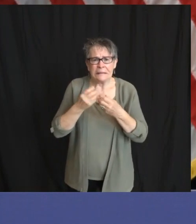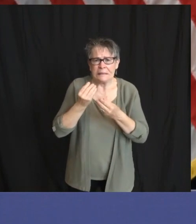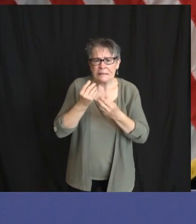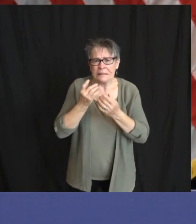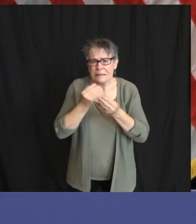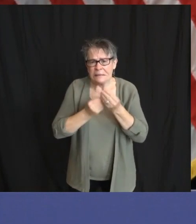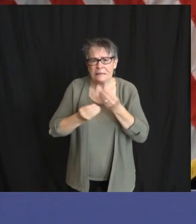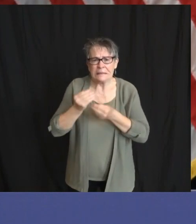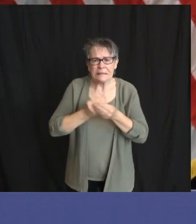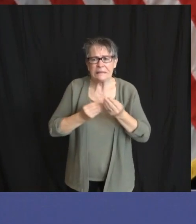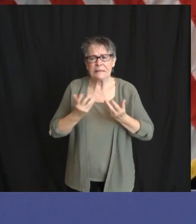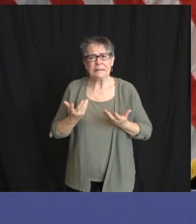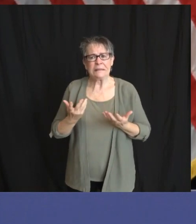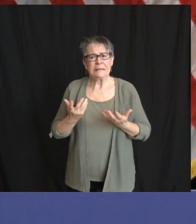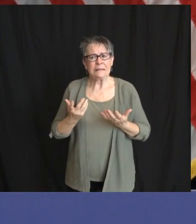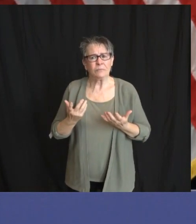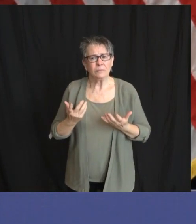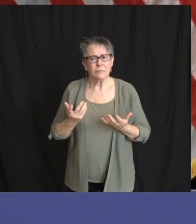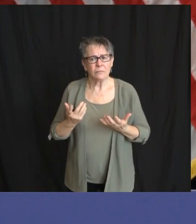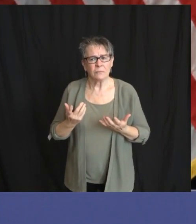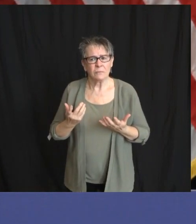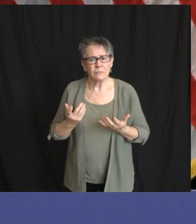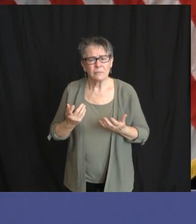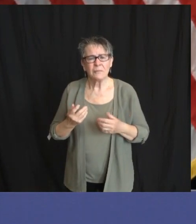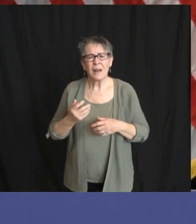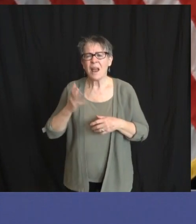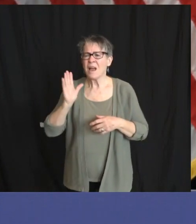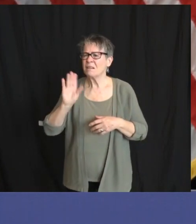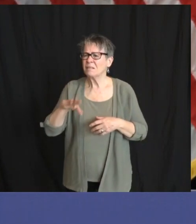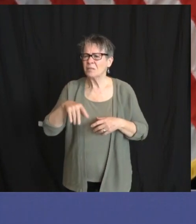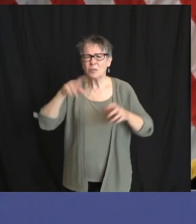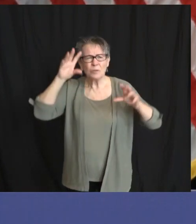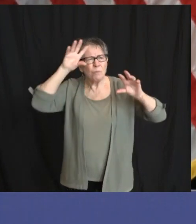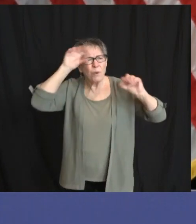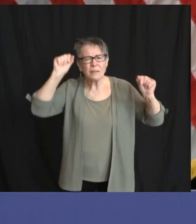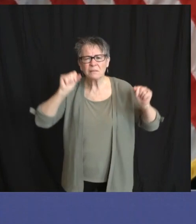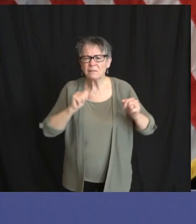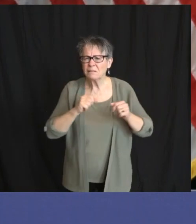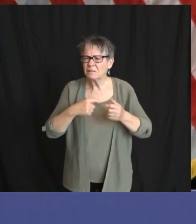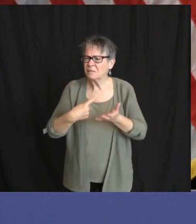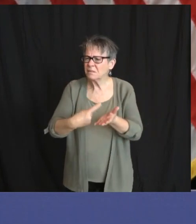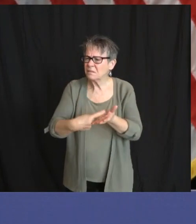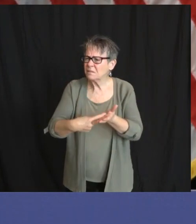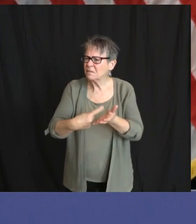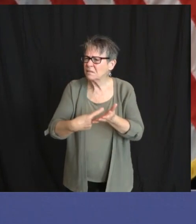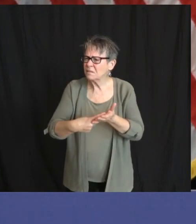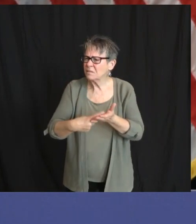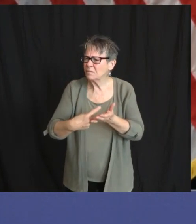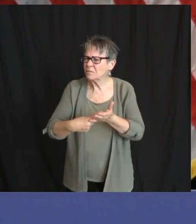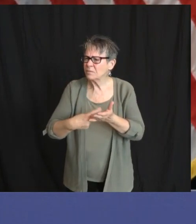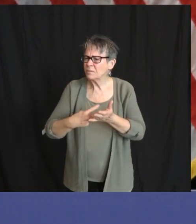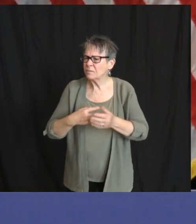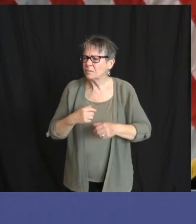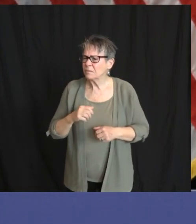also, including sanctuary city adjustments. And to quote, I'm curious what your reaction is to those comments and if you think it's a fair trade-off.